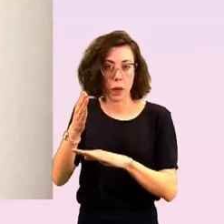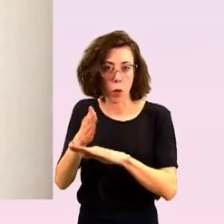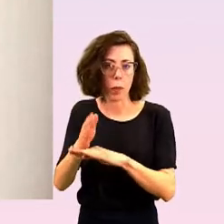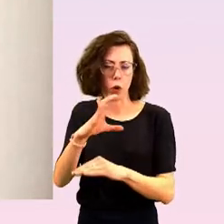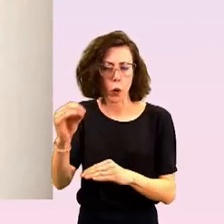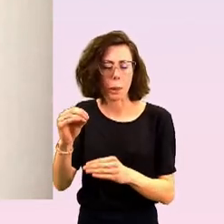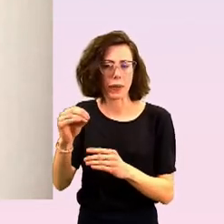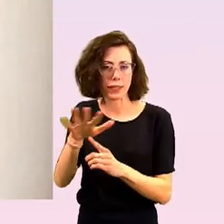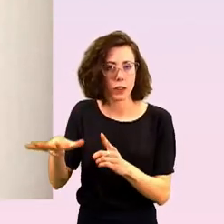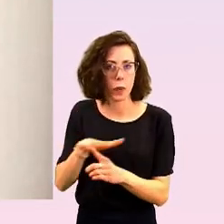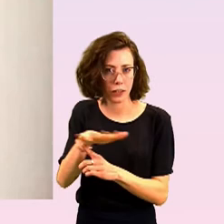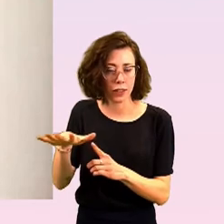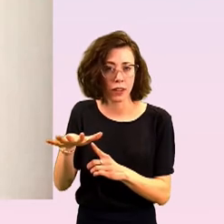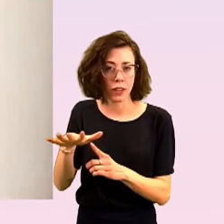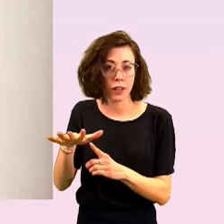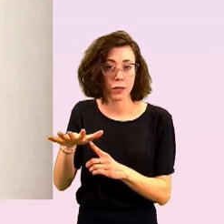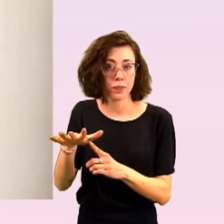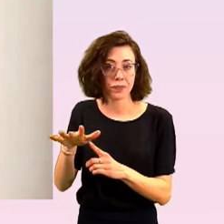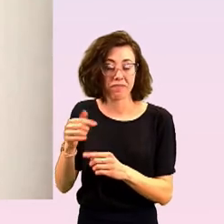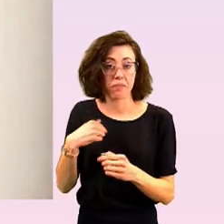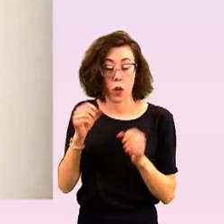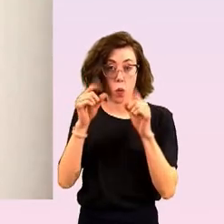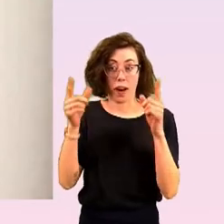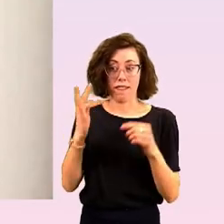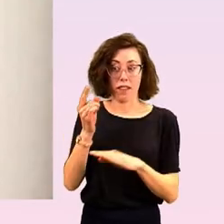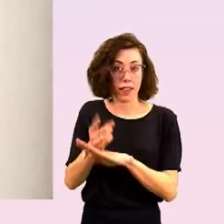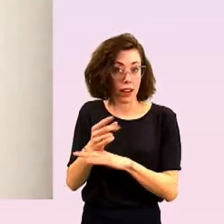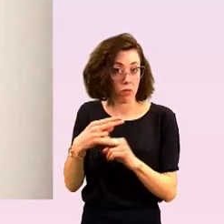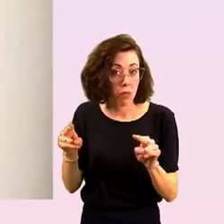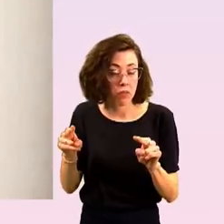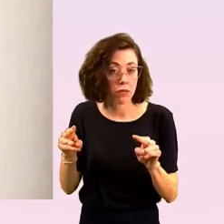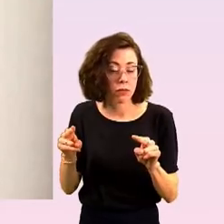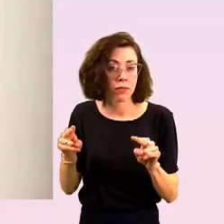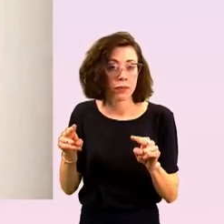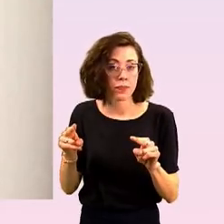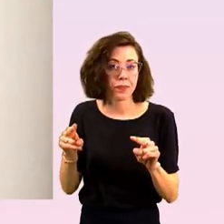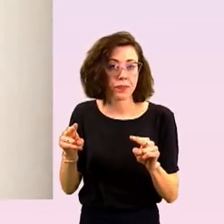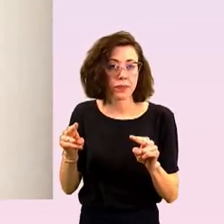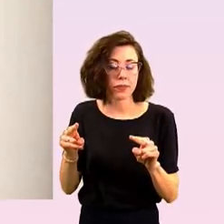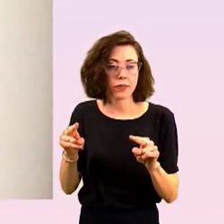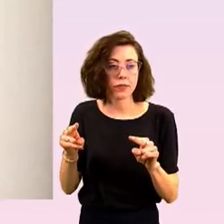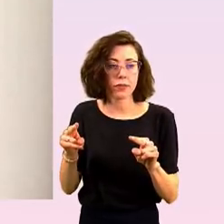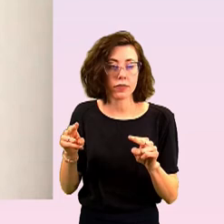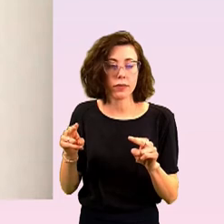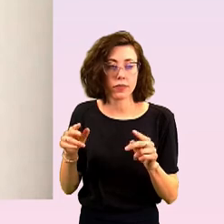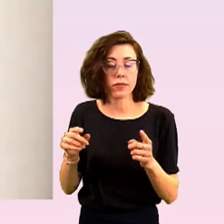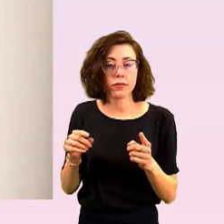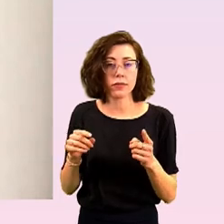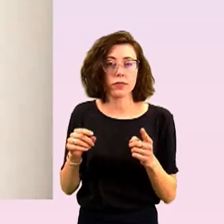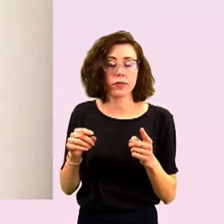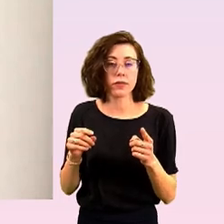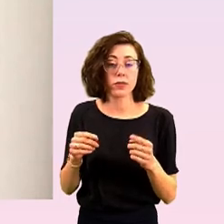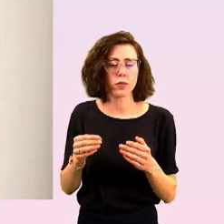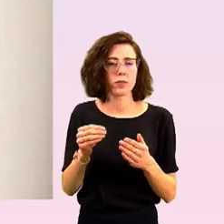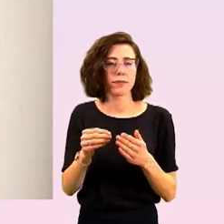exist that I'm aware of. So it is having these